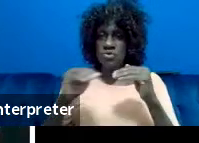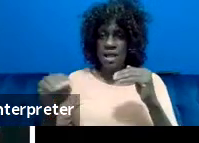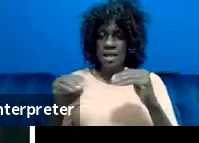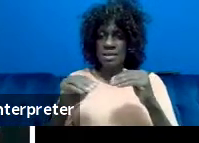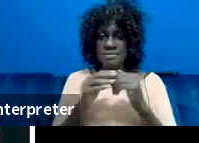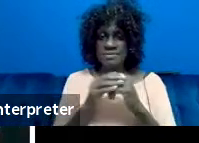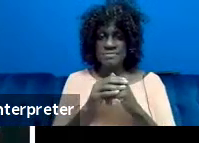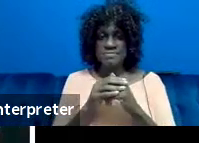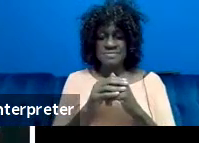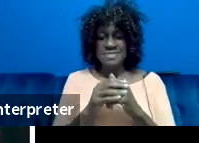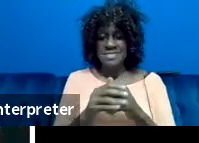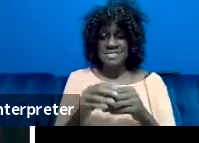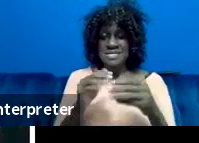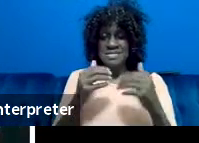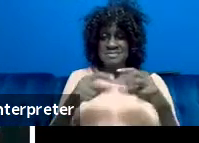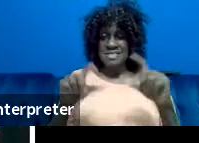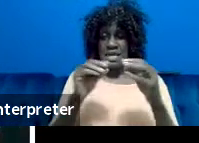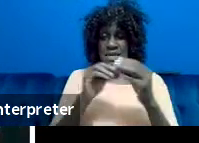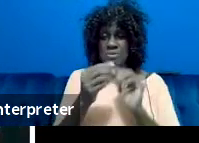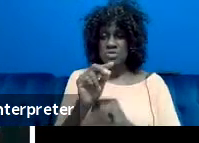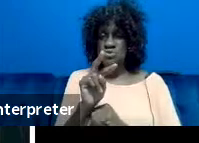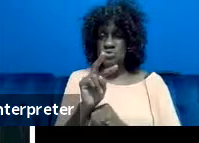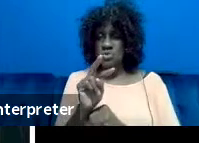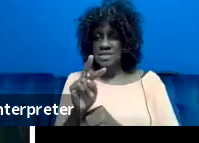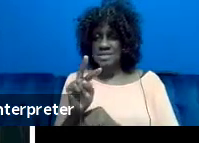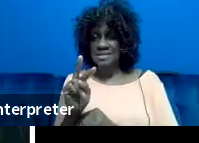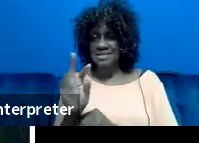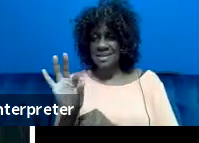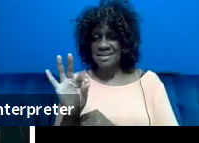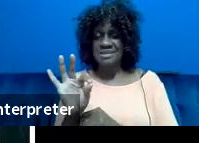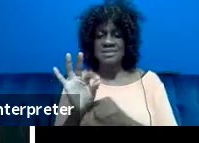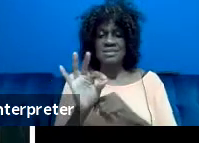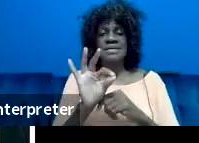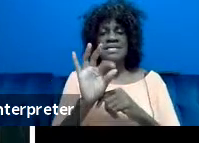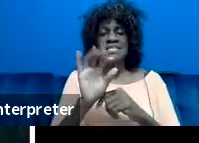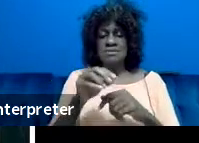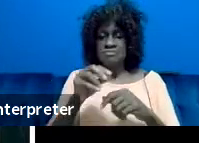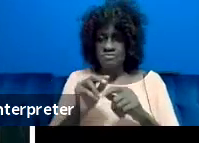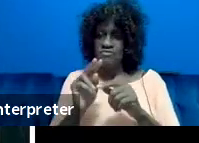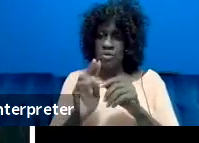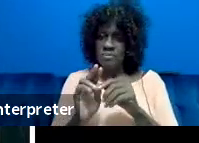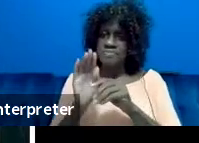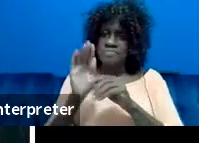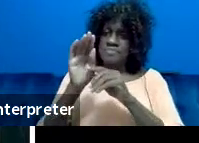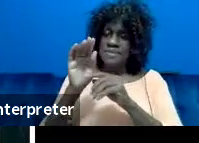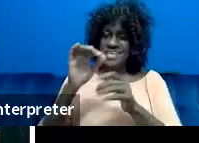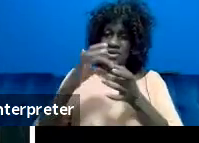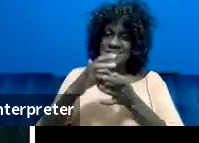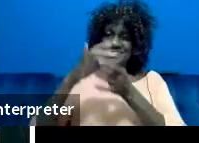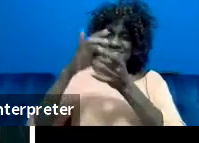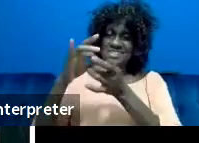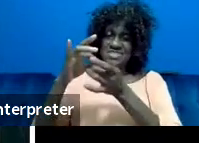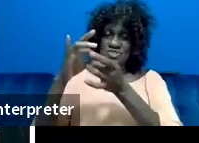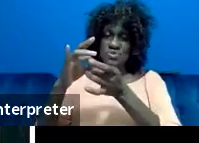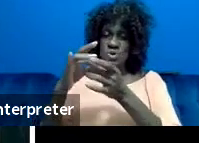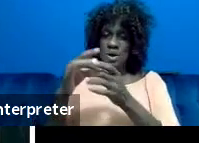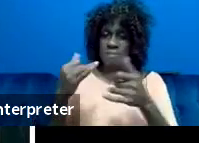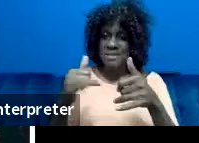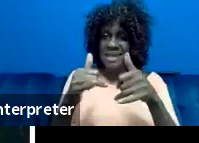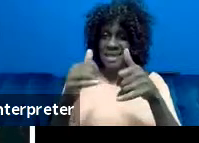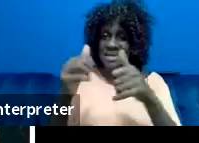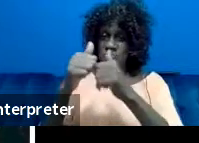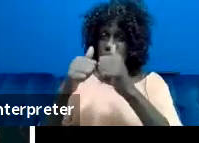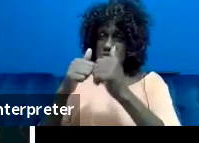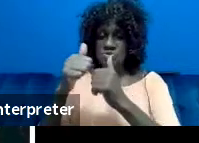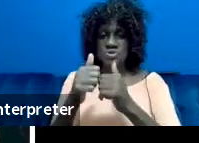Moving on to slide number 29 is elevated play components, and they're approached from an elevated level. They're attached to a composite play structure. Okay,